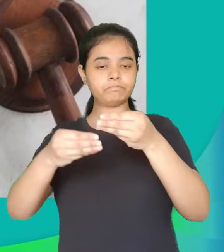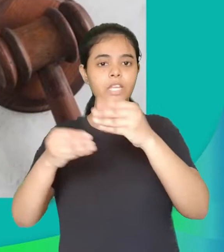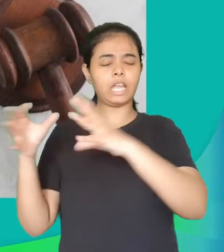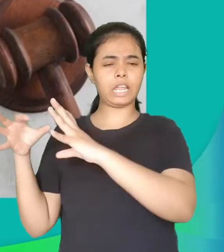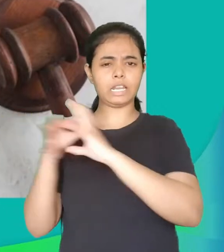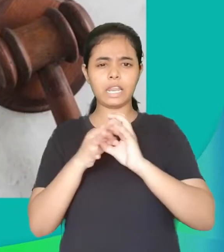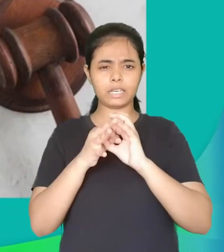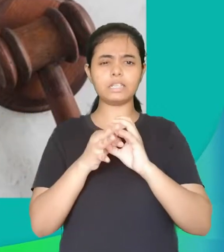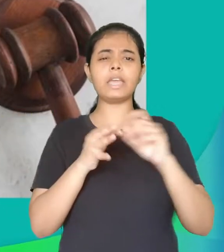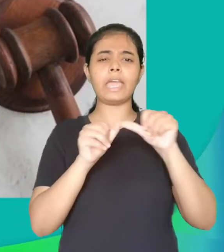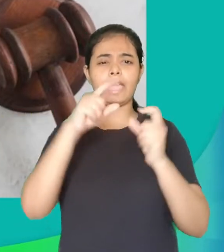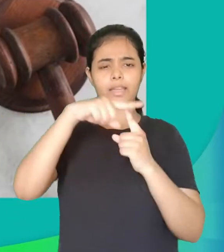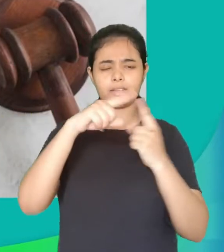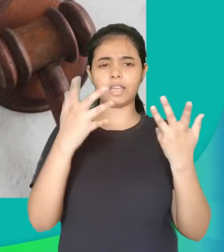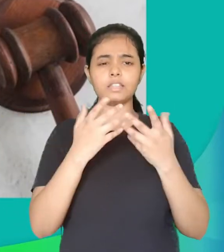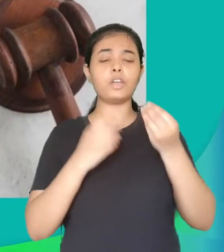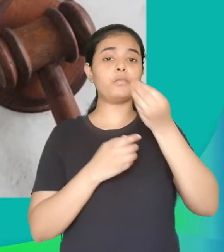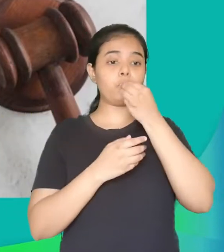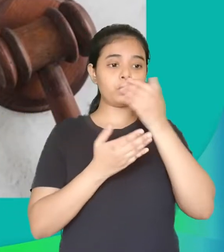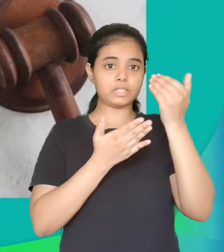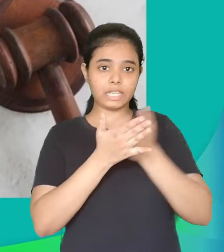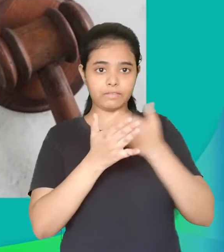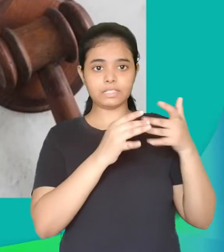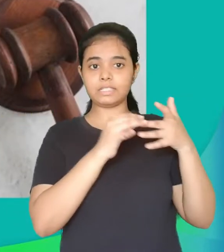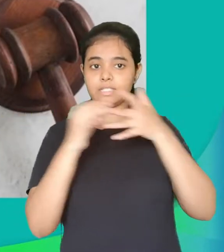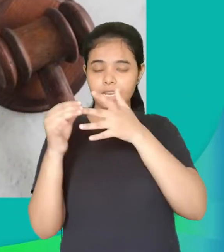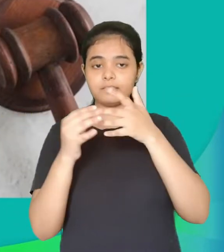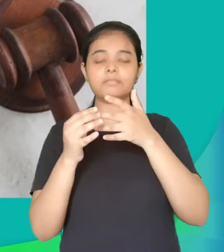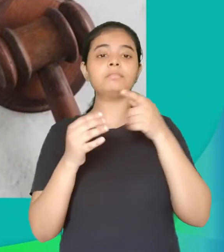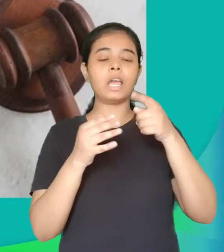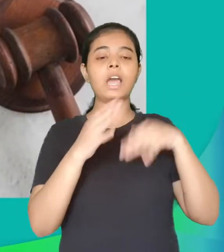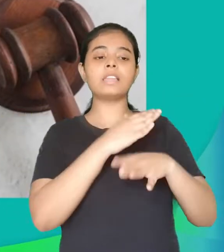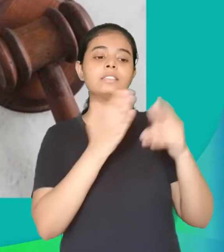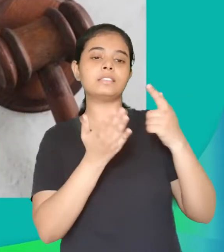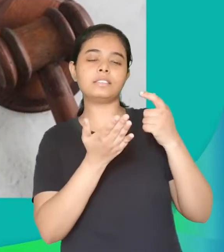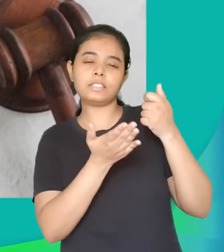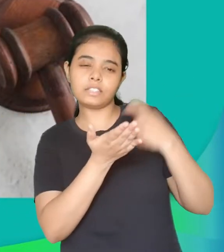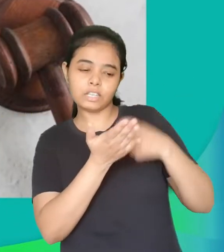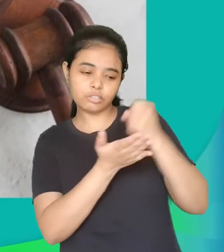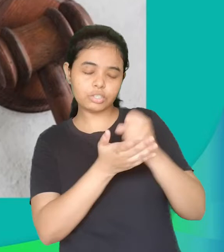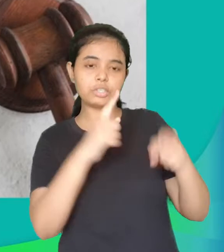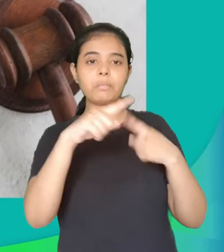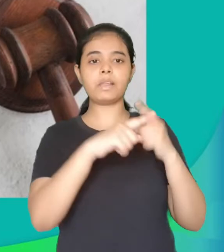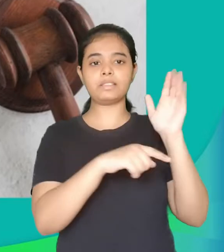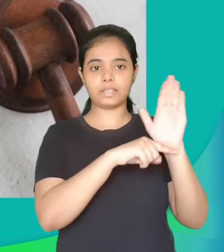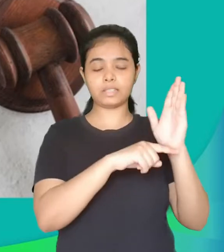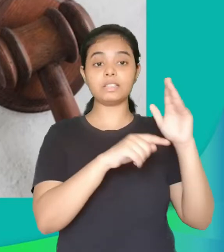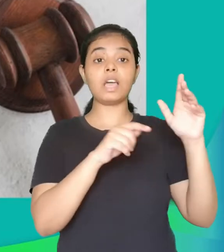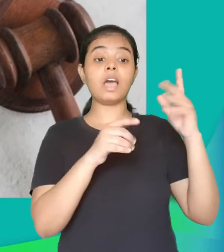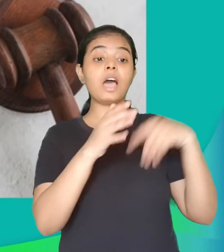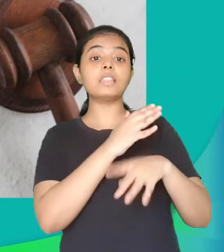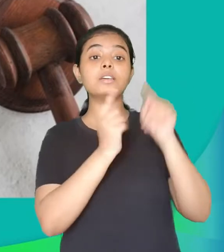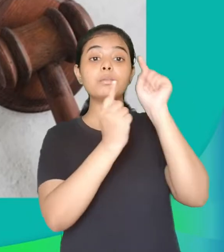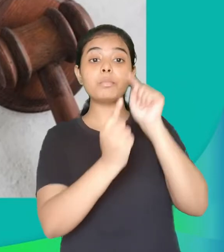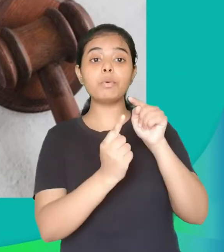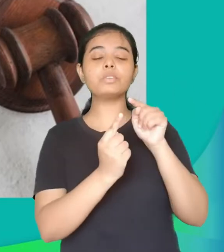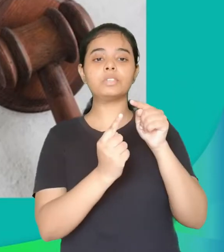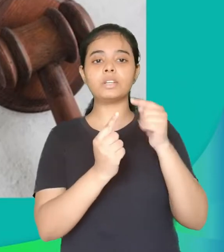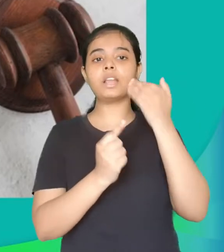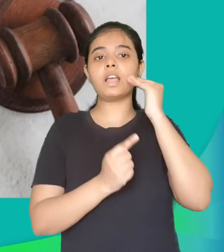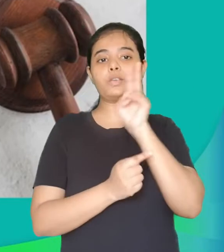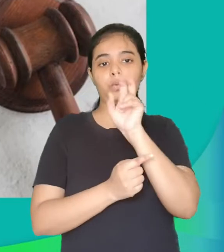in accordance with the provisions of the Food Safety and Standards Licensing and Registration of Food